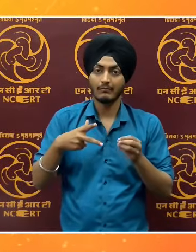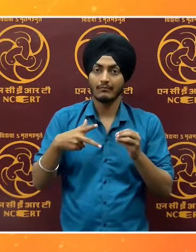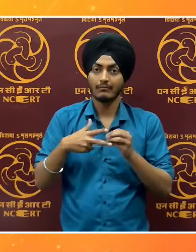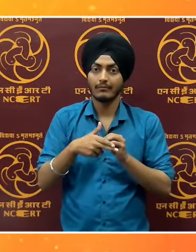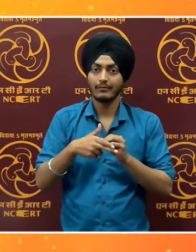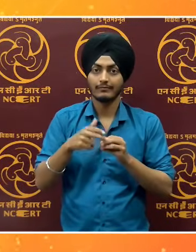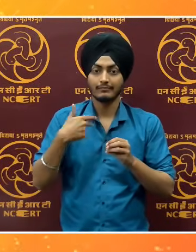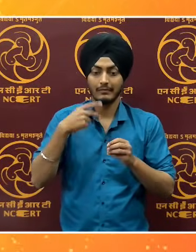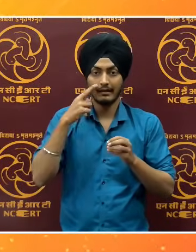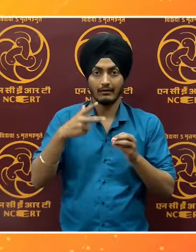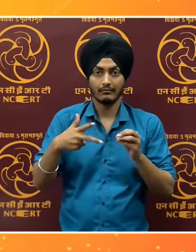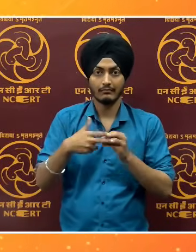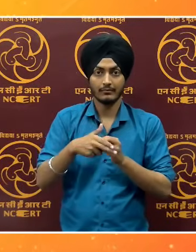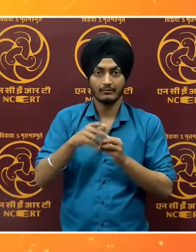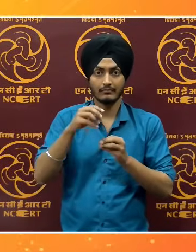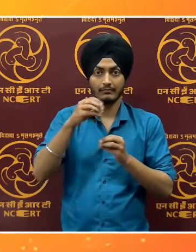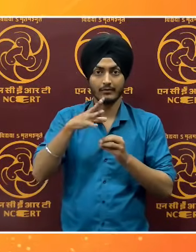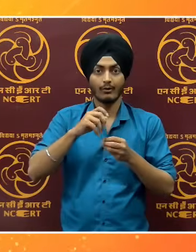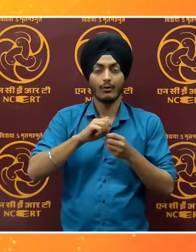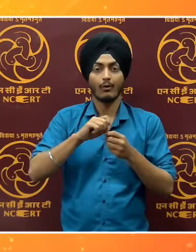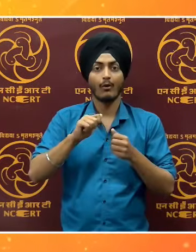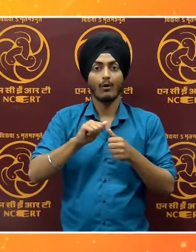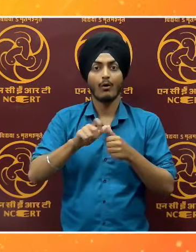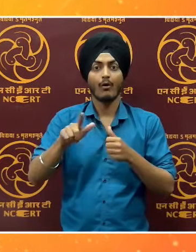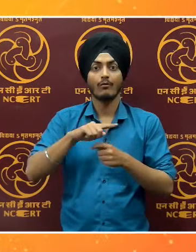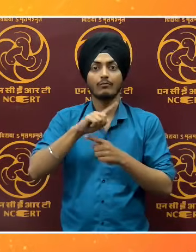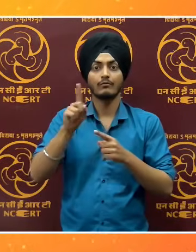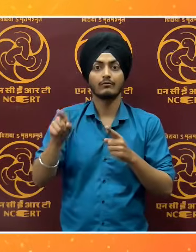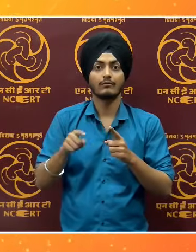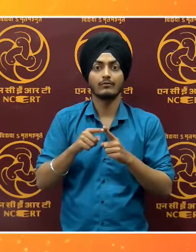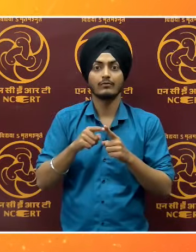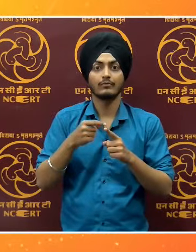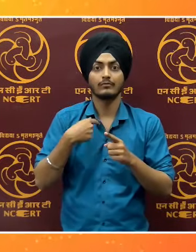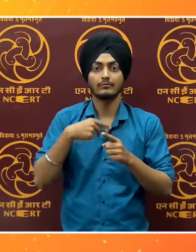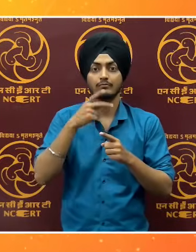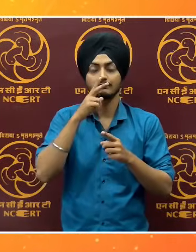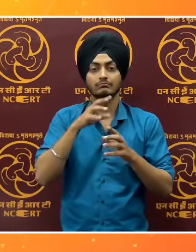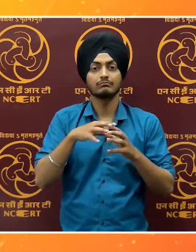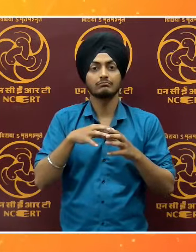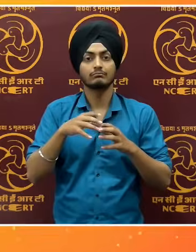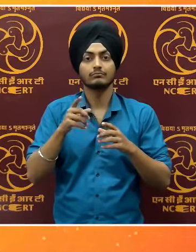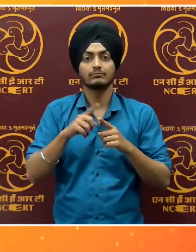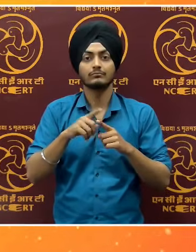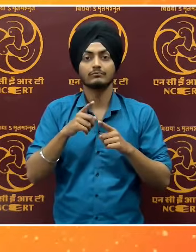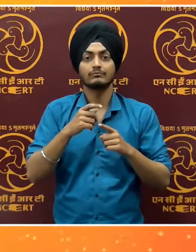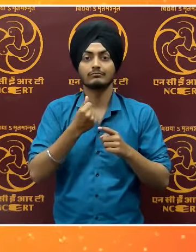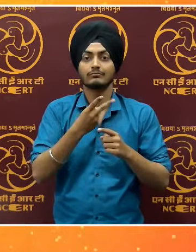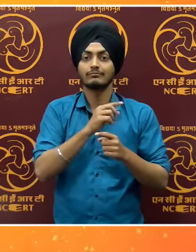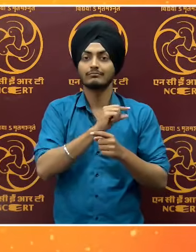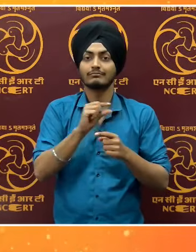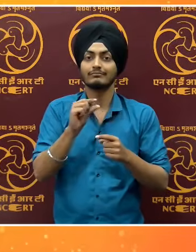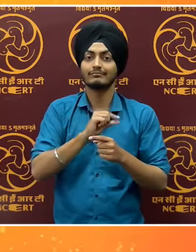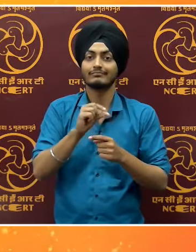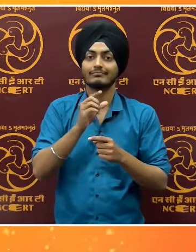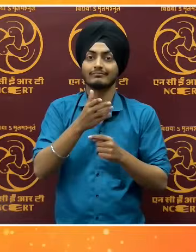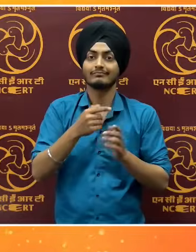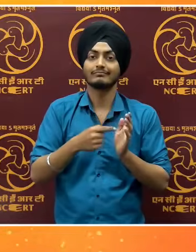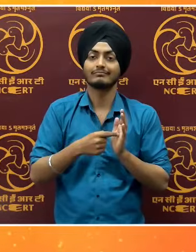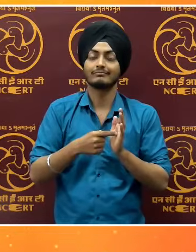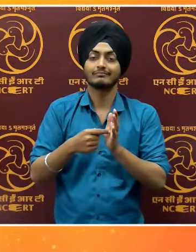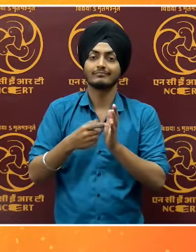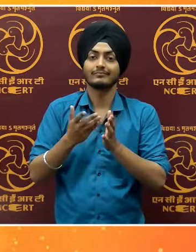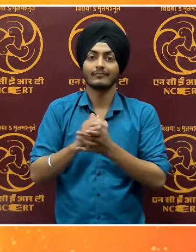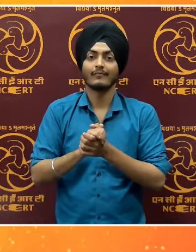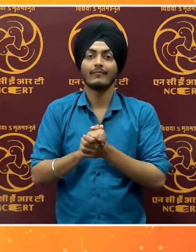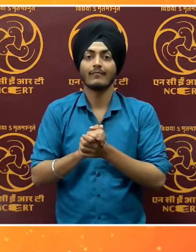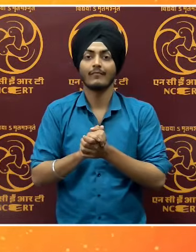a series, then the total voltage given is divided into two bulbs and the bulb will glow. And